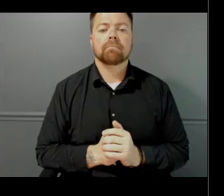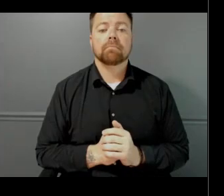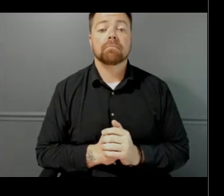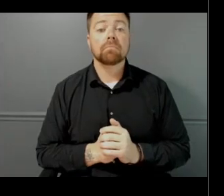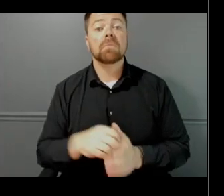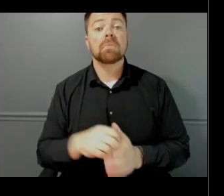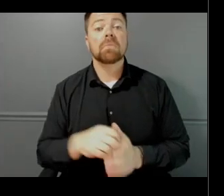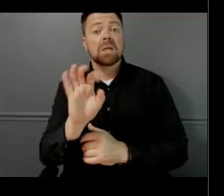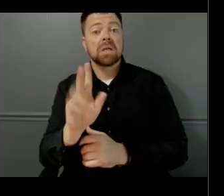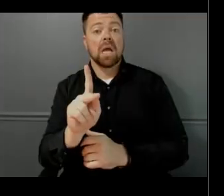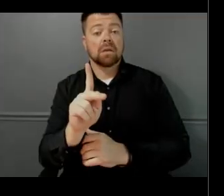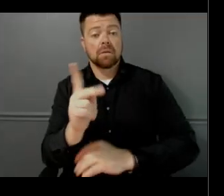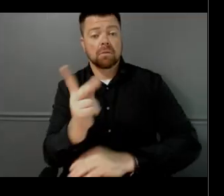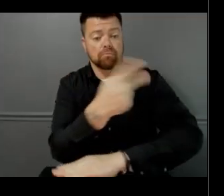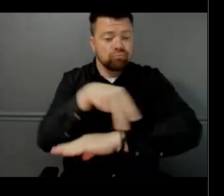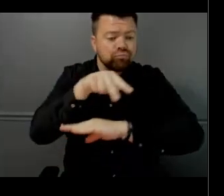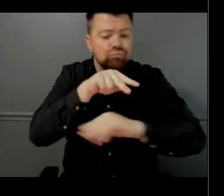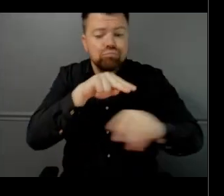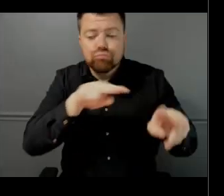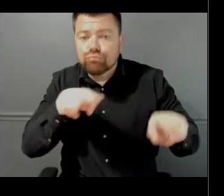observation decks and terraces,